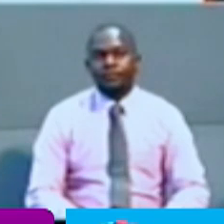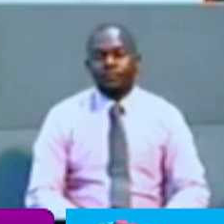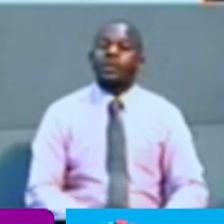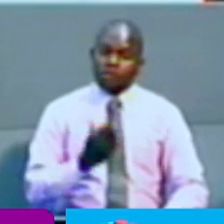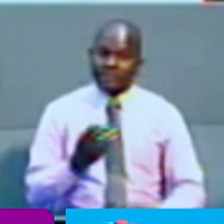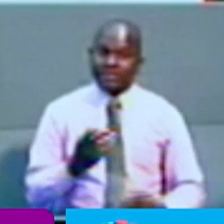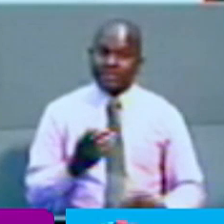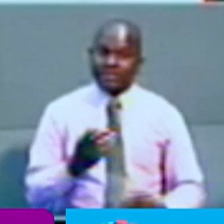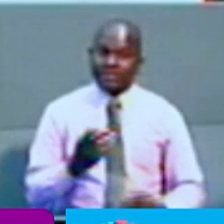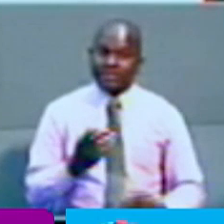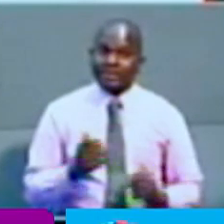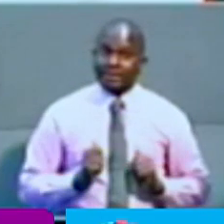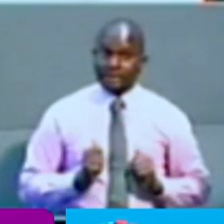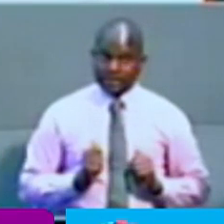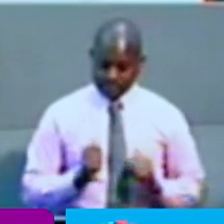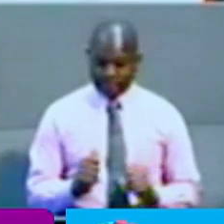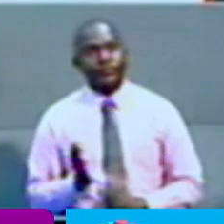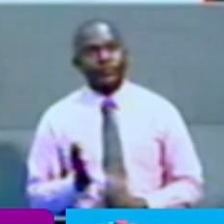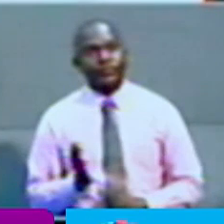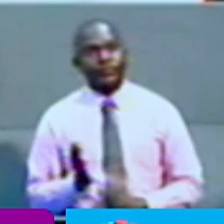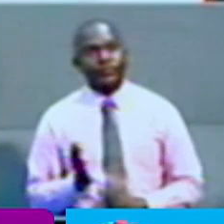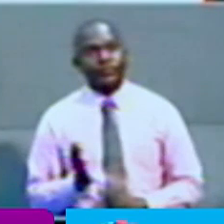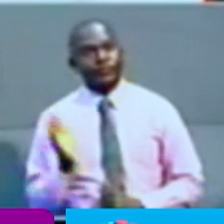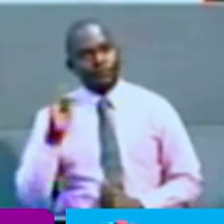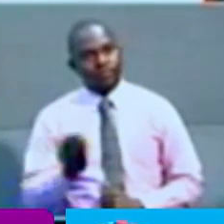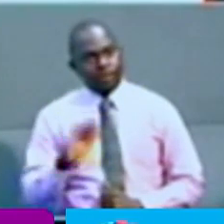We want the tourists to keep coming.